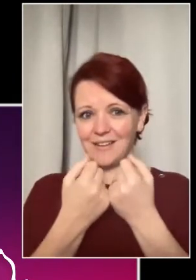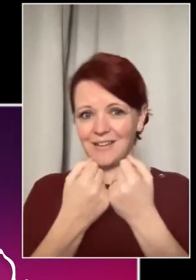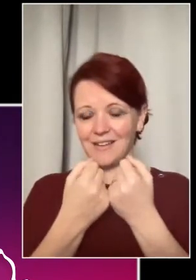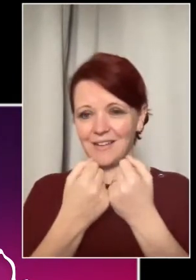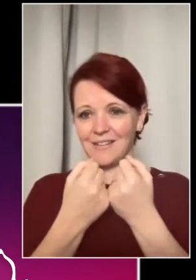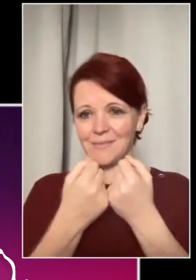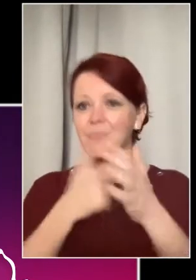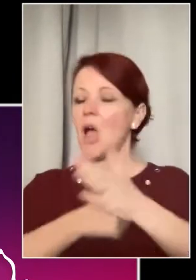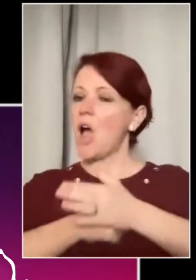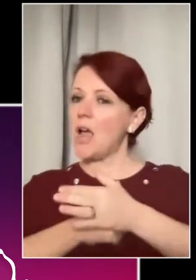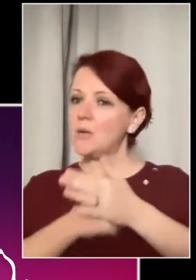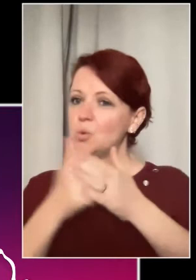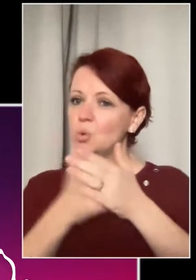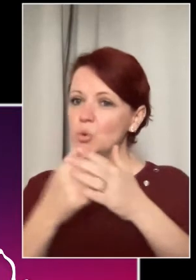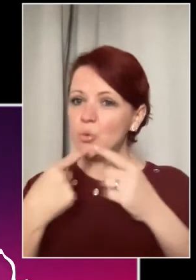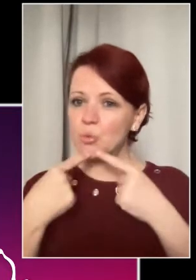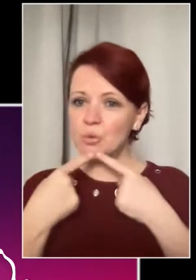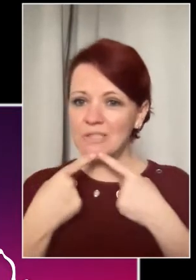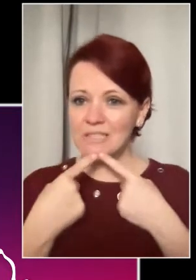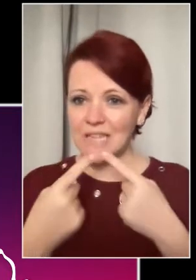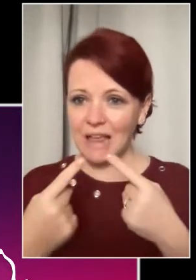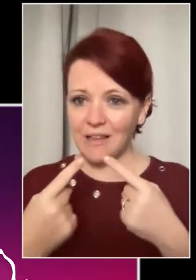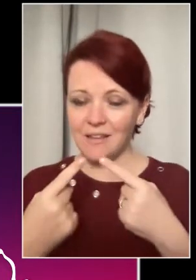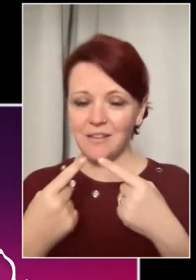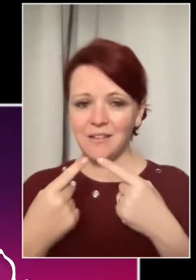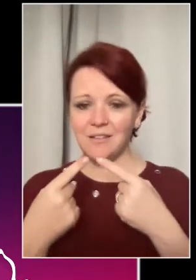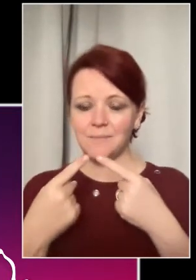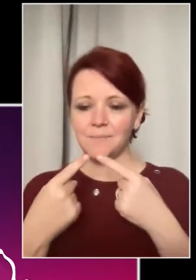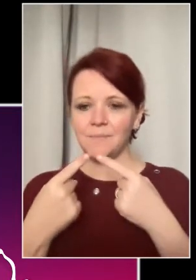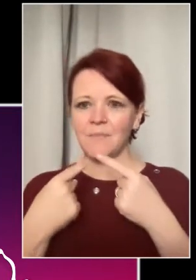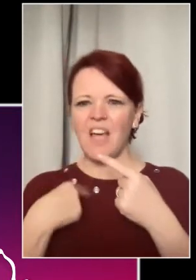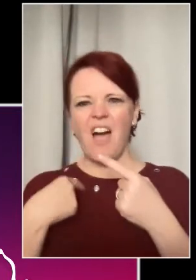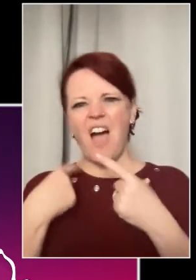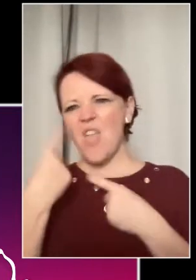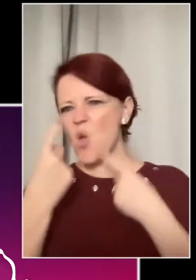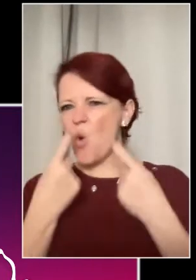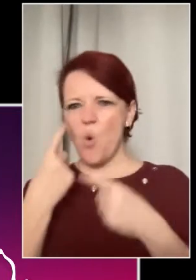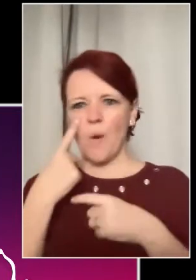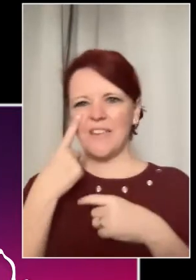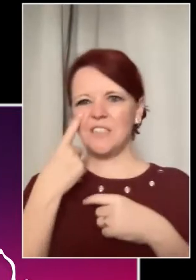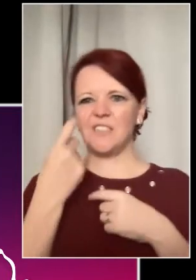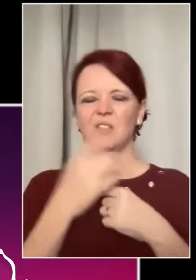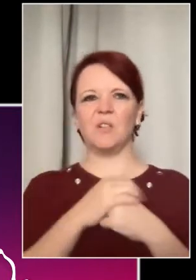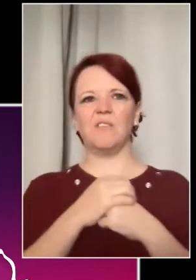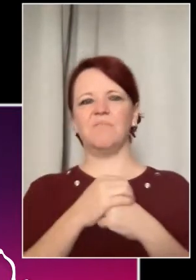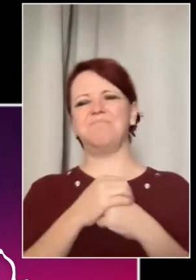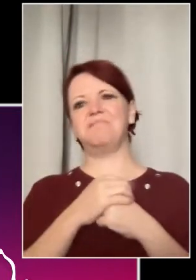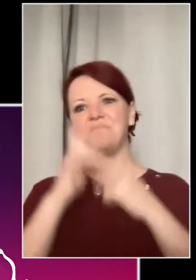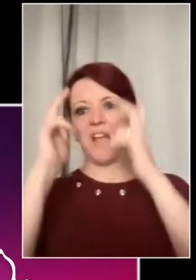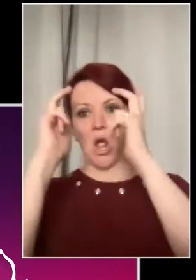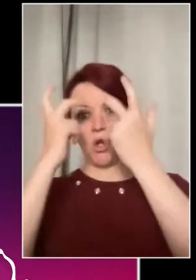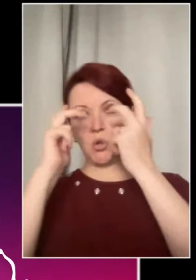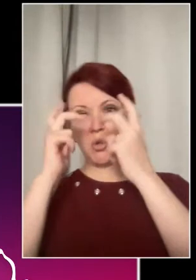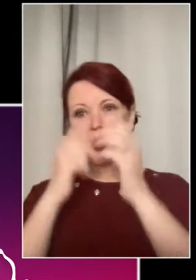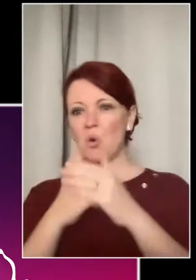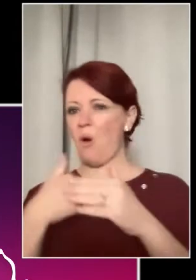anyone who asked me about my apprenticeship is that I always thought it was a long shot, even applying. Google was a dream company, and I always hoped that I